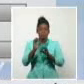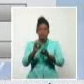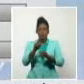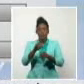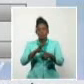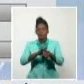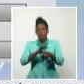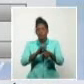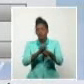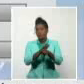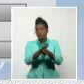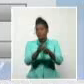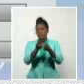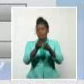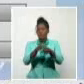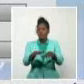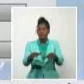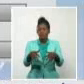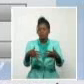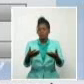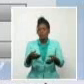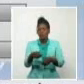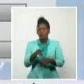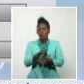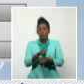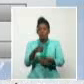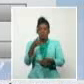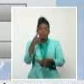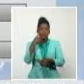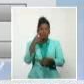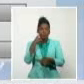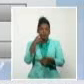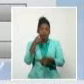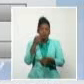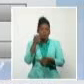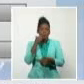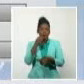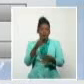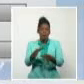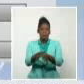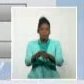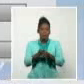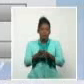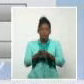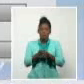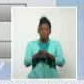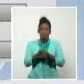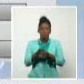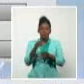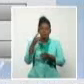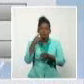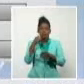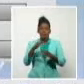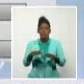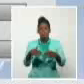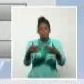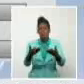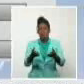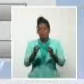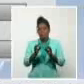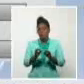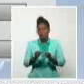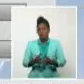the director of the World Health Organization and other international agencies have warned